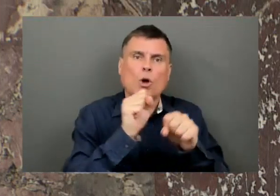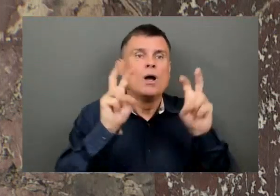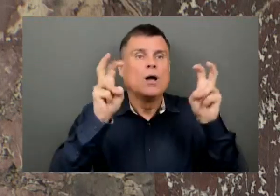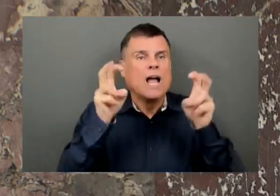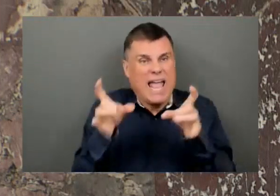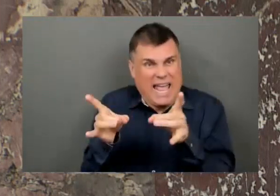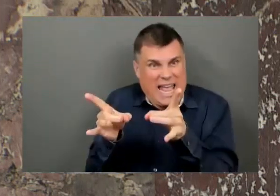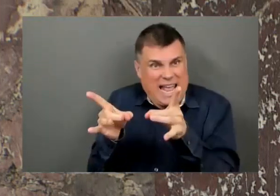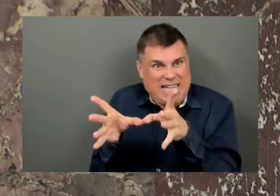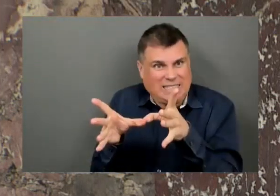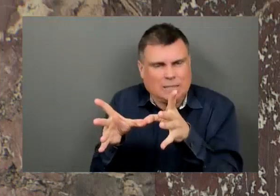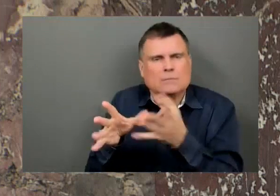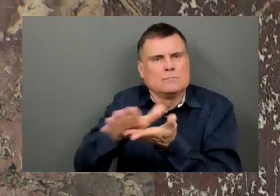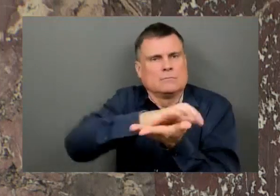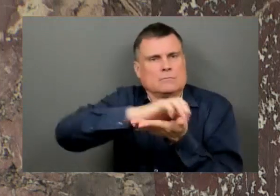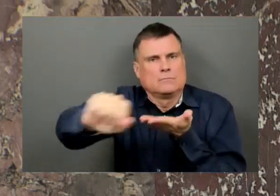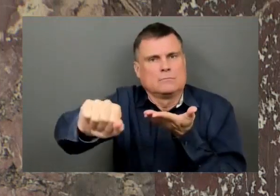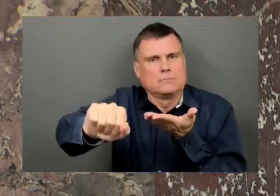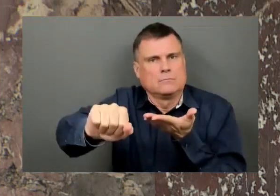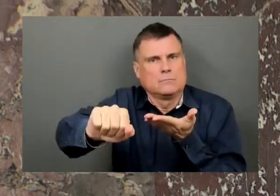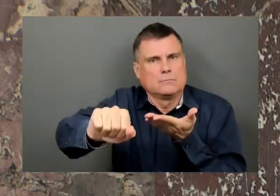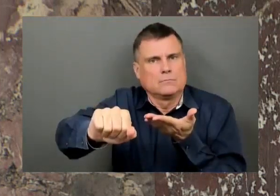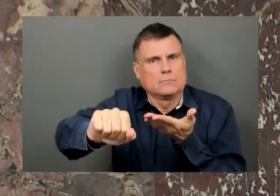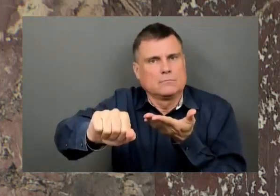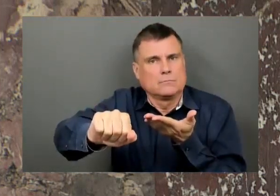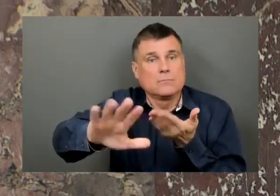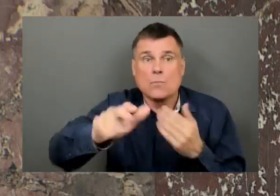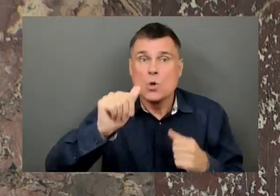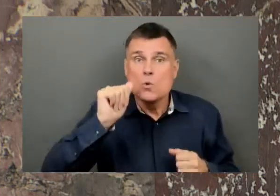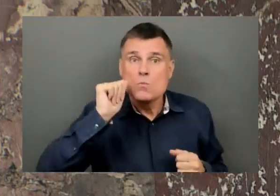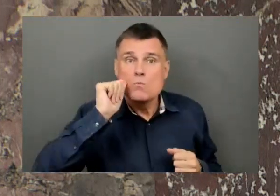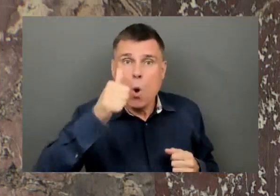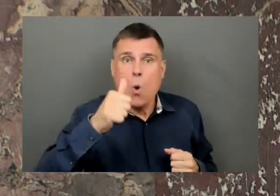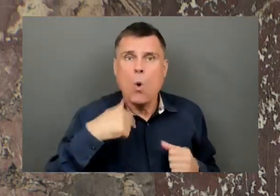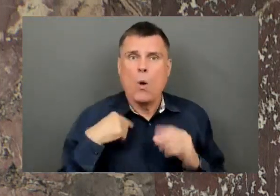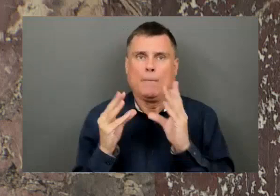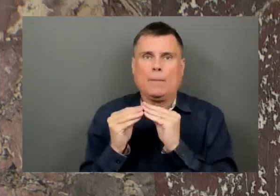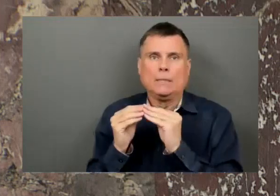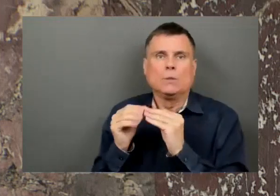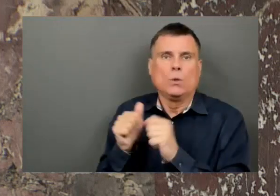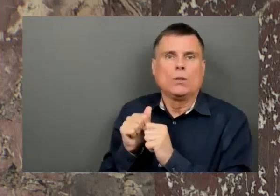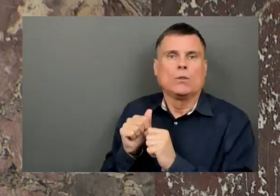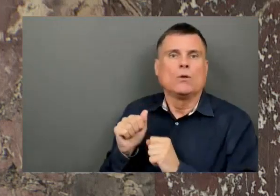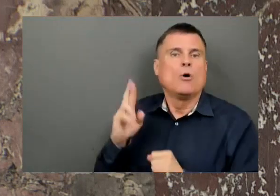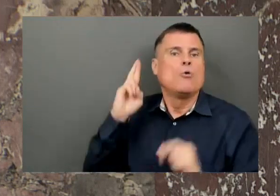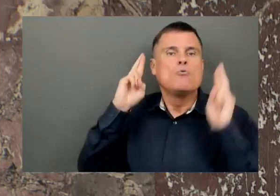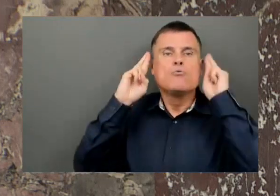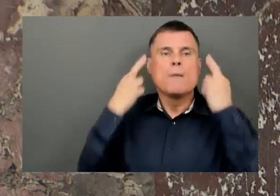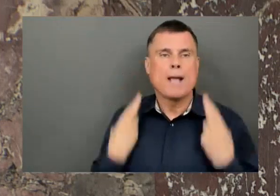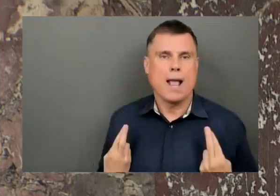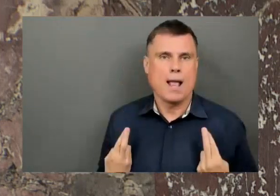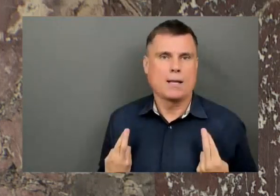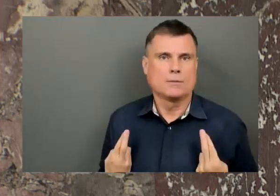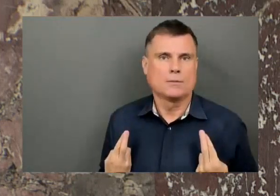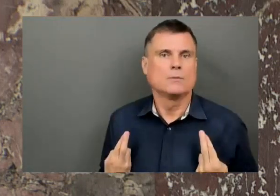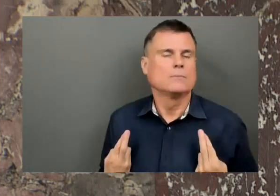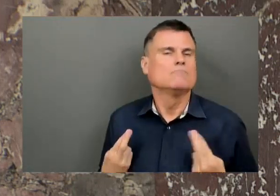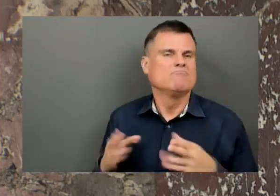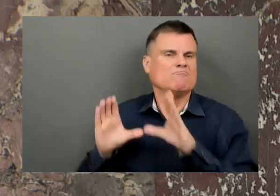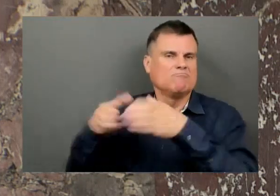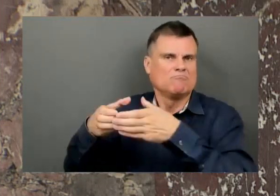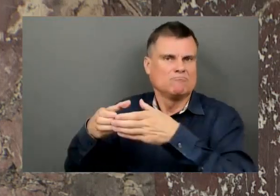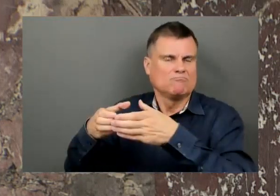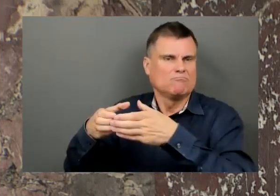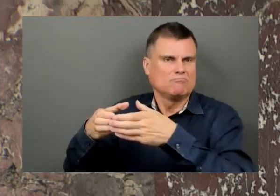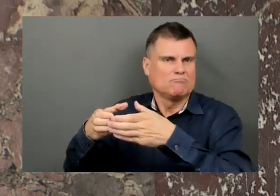tomorrow, leadership from CEJA, the Federation, to make sure that we're supporting the Jewish community